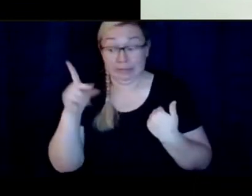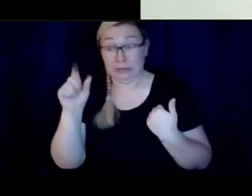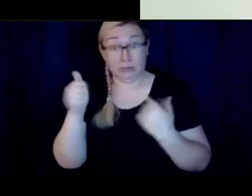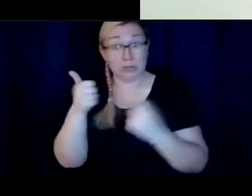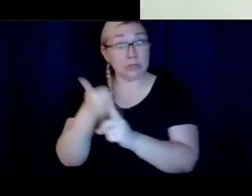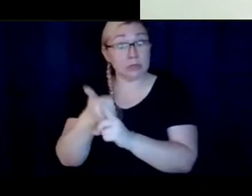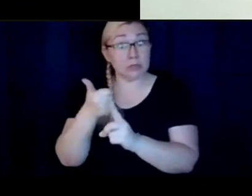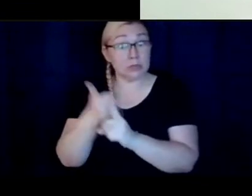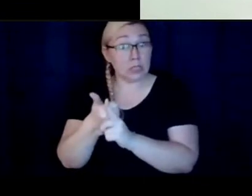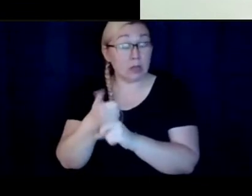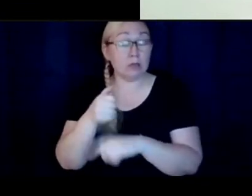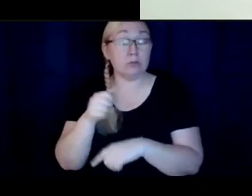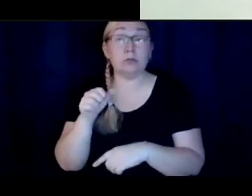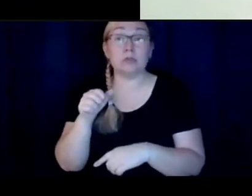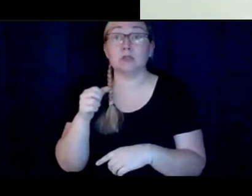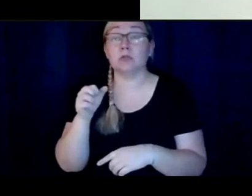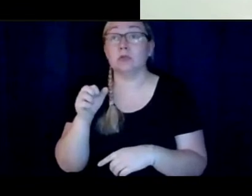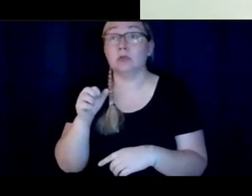disabilities,